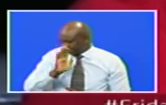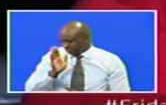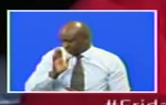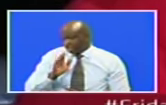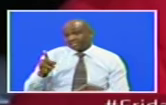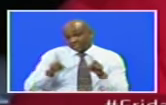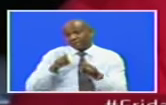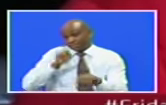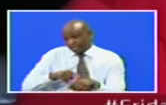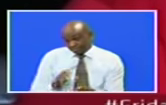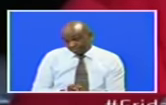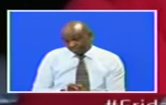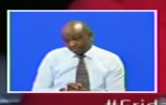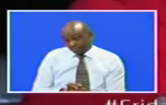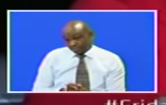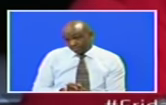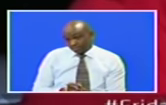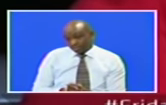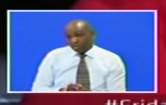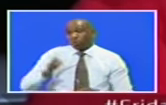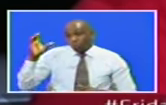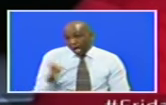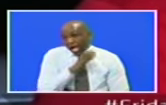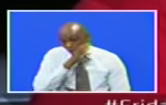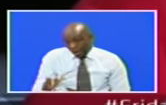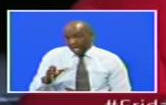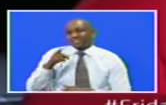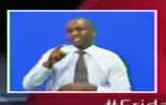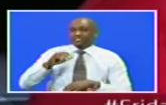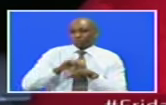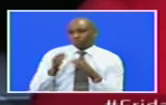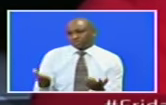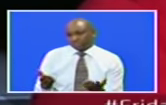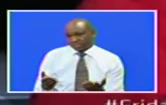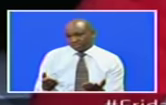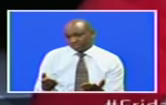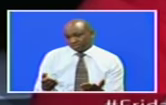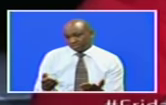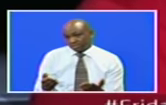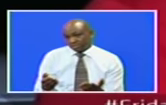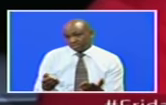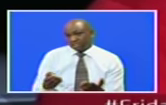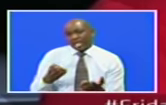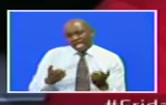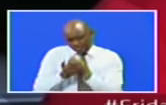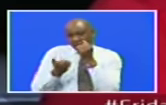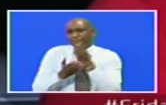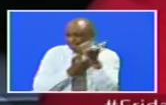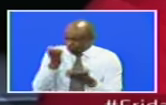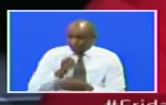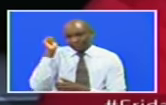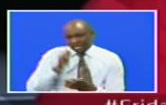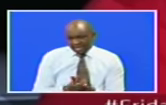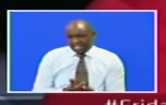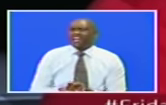At the same time, taking BI is also contributing so much to the economy. It